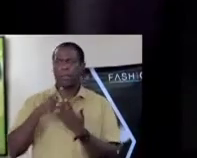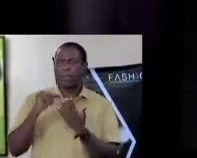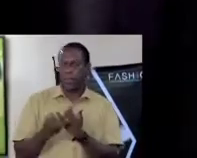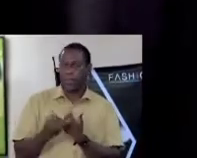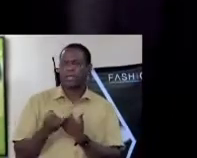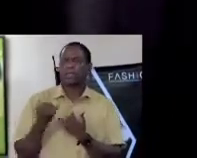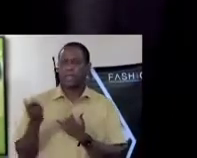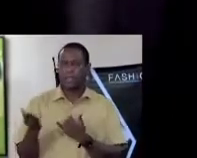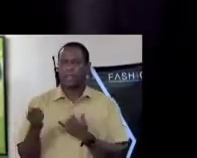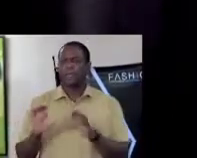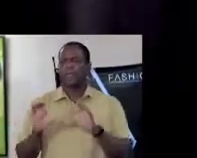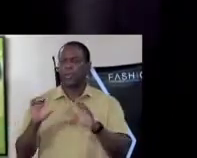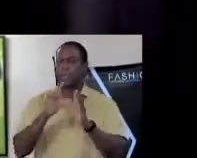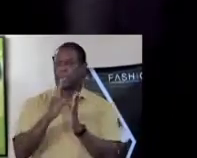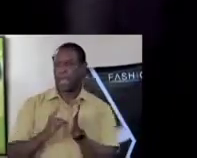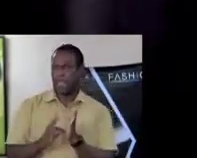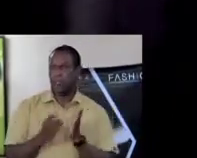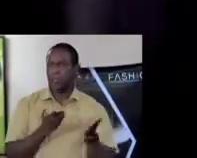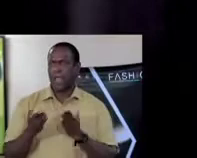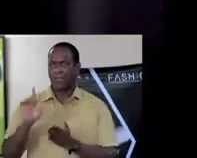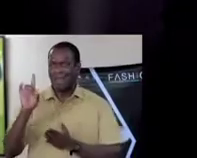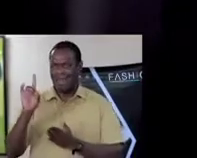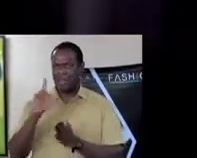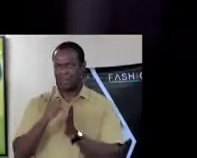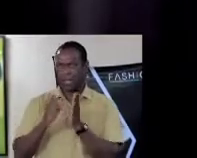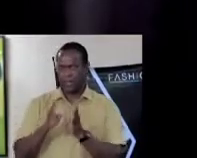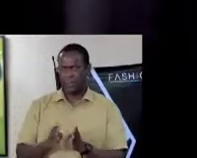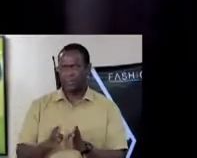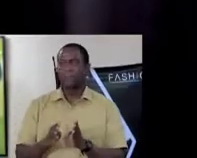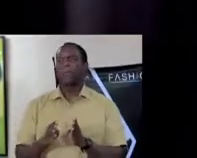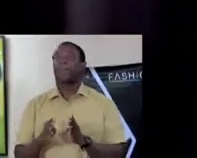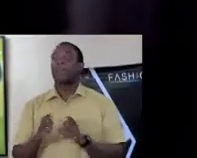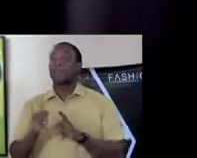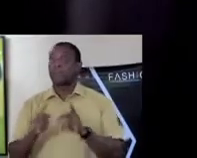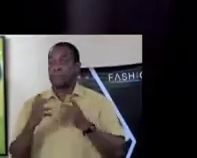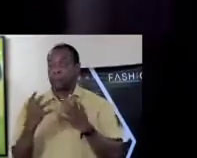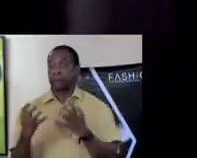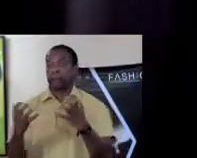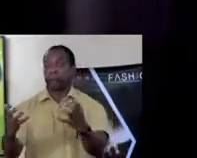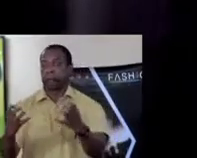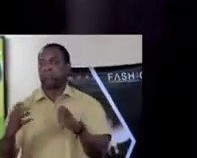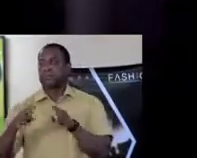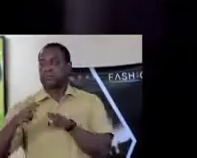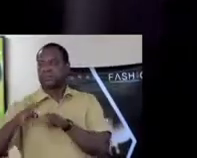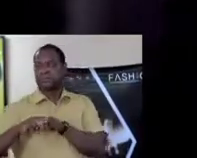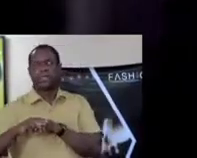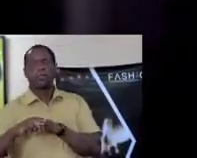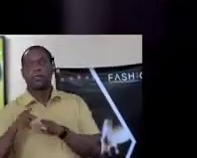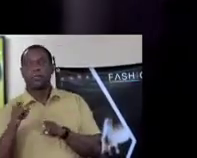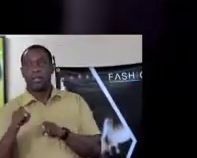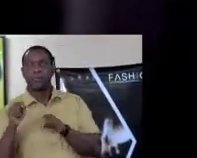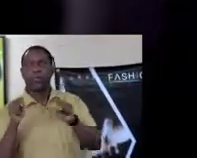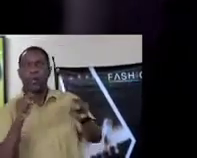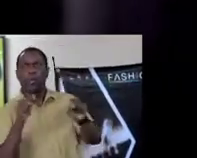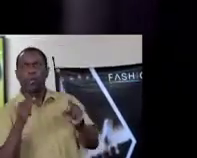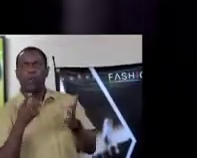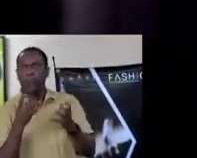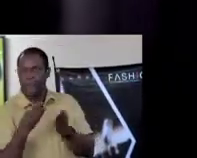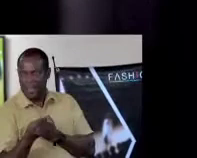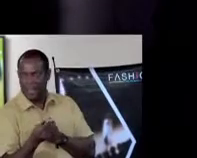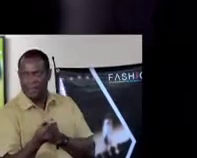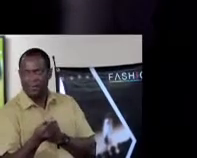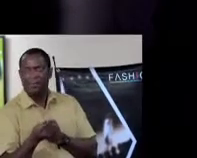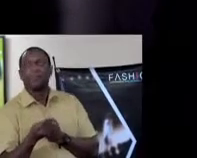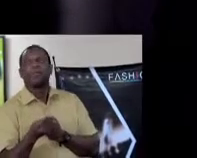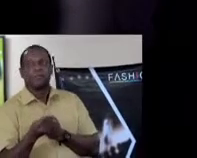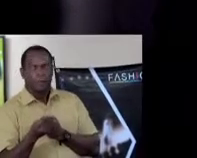of Caribbean designers, and we carried 8 designers. Those people sitting in the audience, they are buyers in their own way. And if you allow